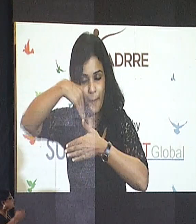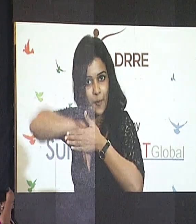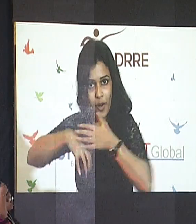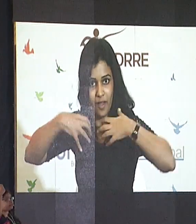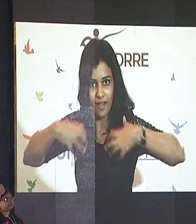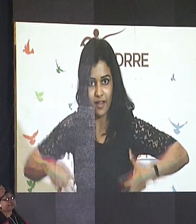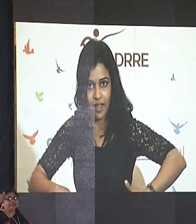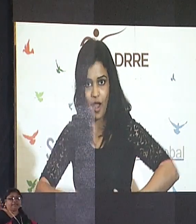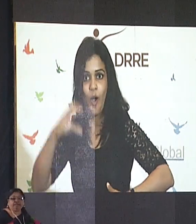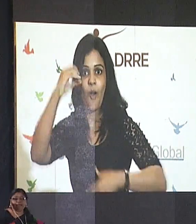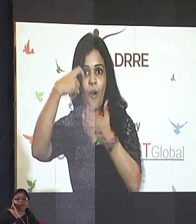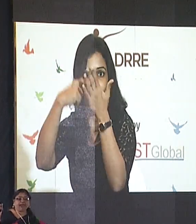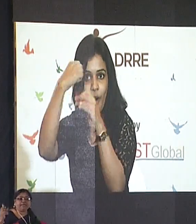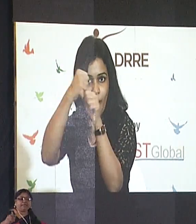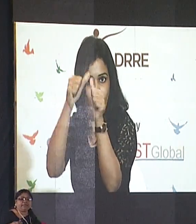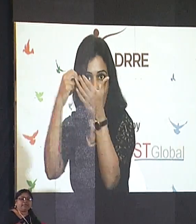Sahasrara, that's the head. Ni.